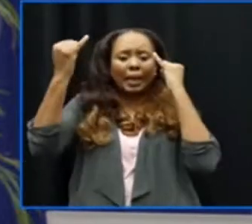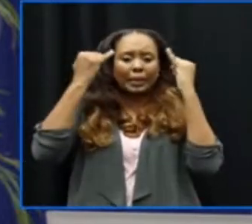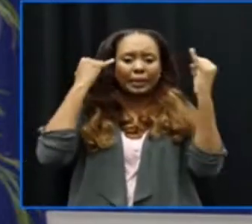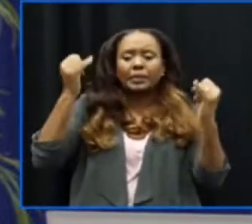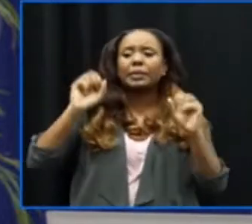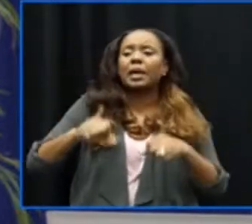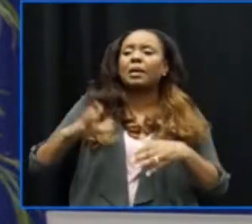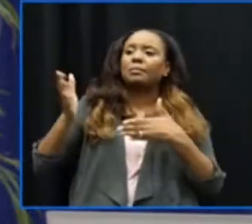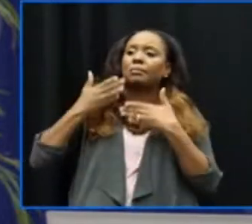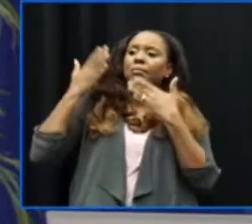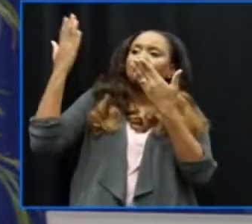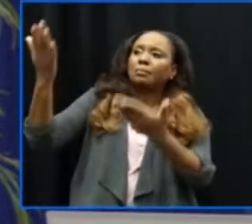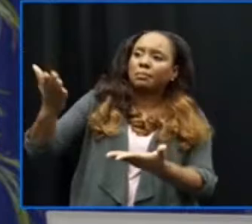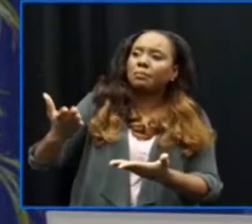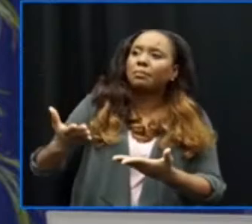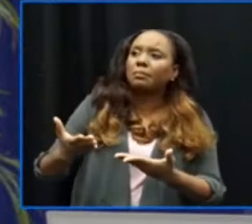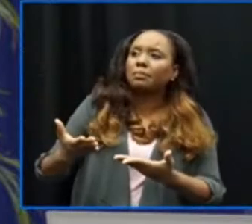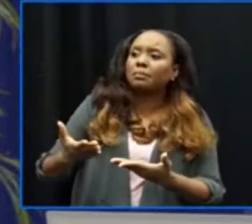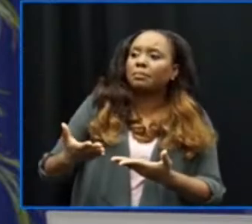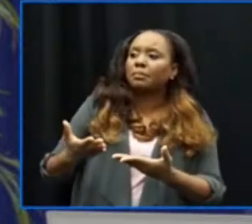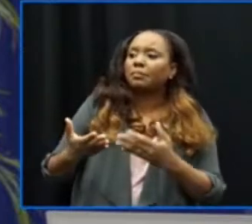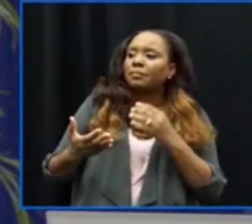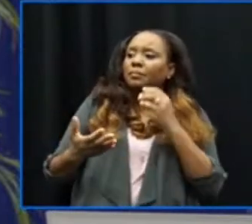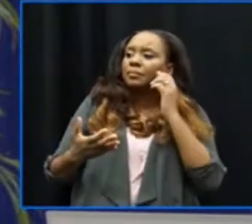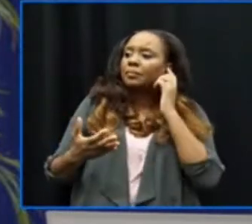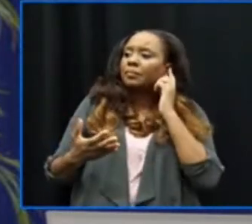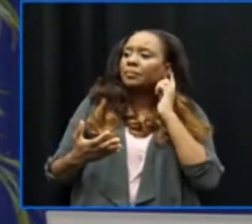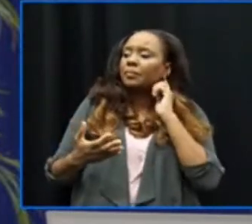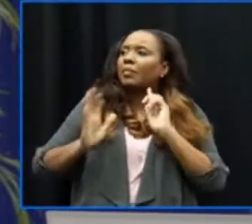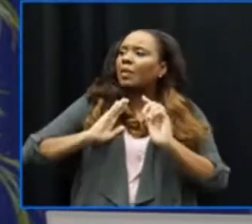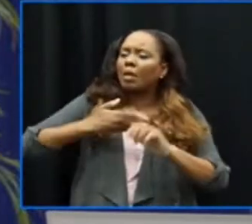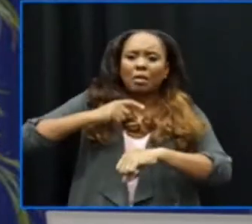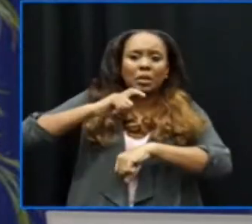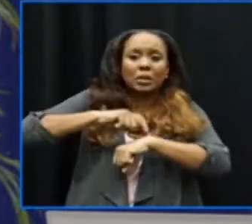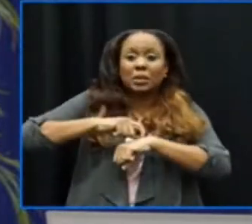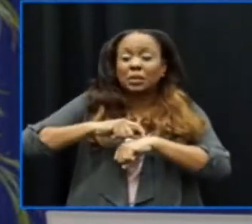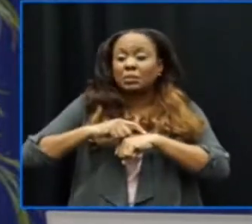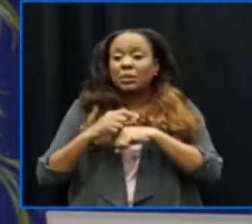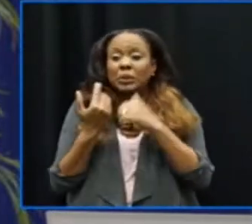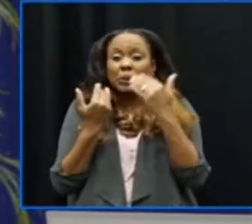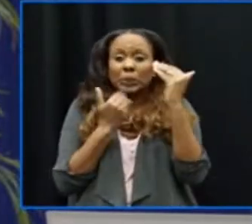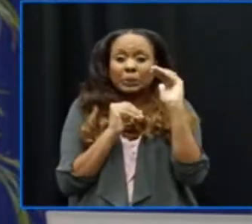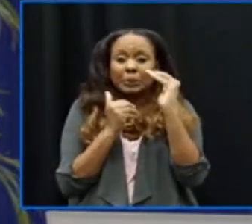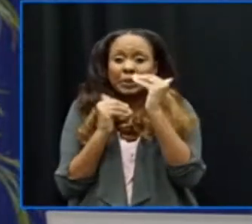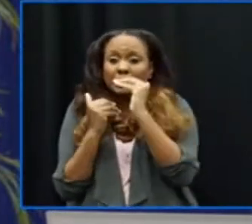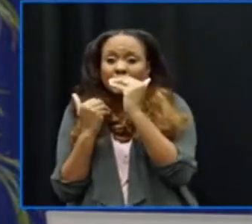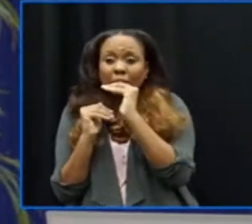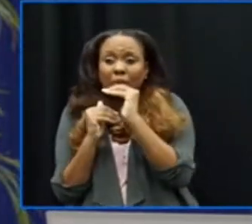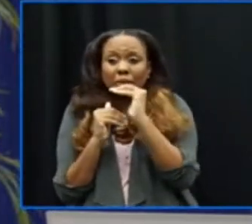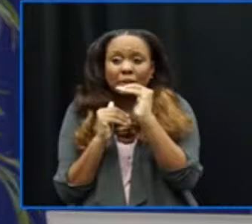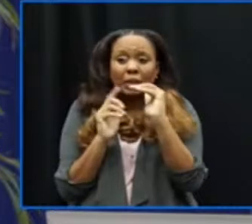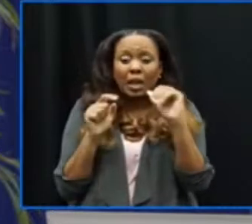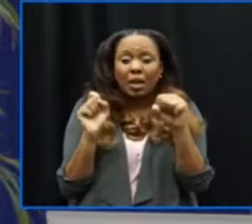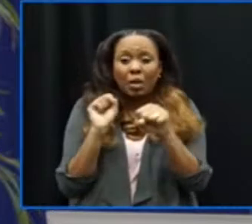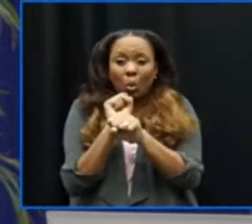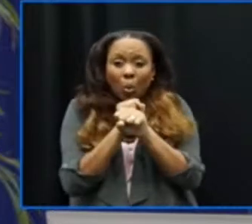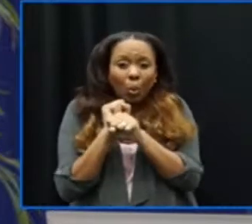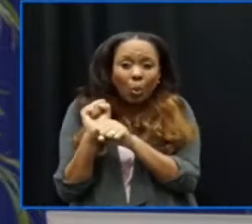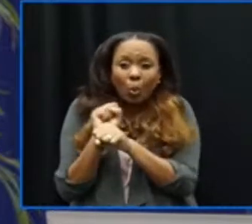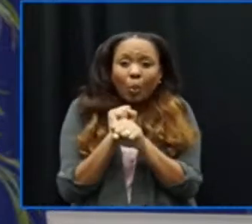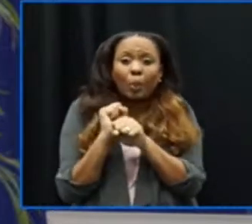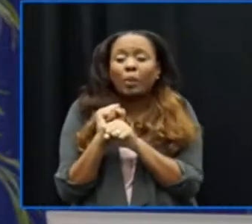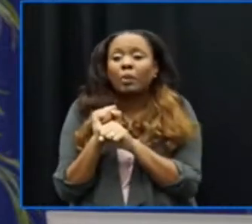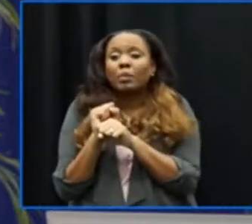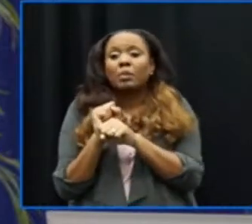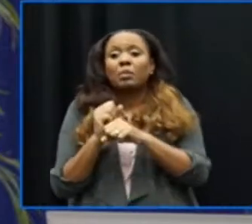social partnership and indeed cabinet in due course. And our timeline is very, very tight. We're moving as fast as we can on this, and we hope to have a first set